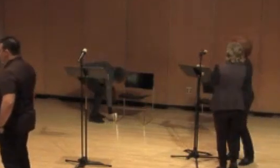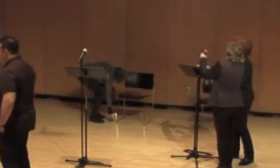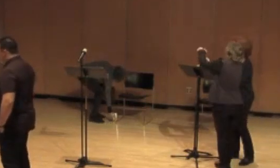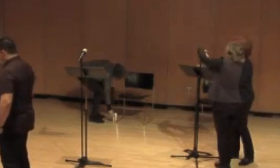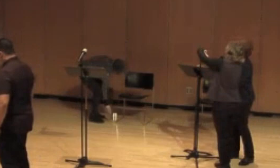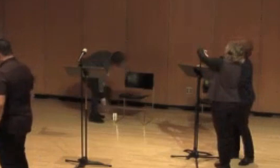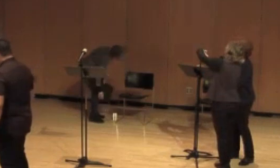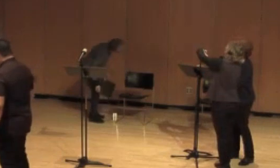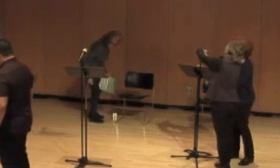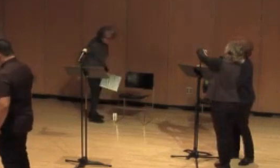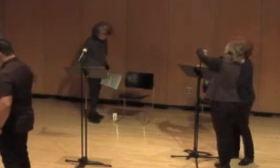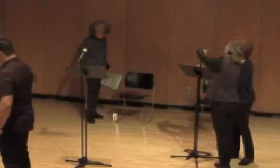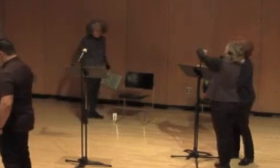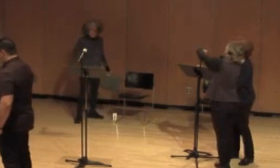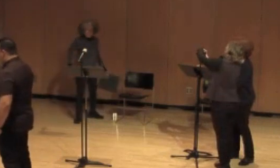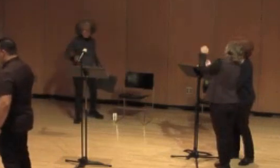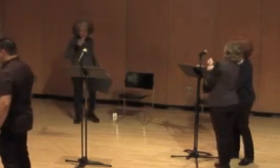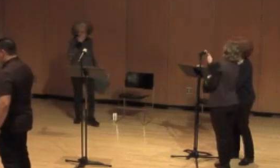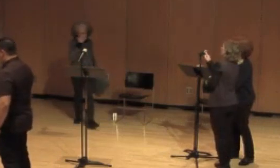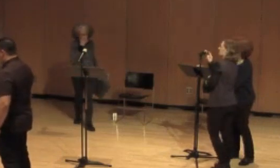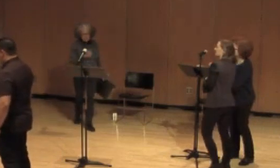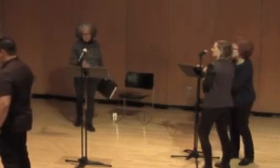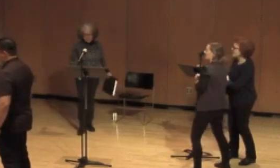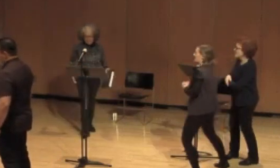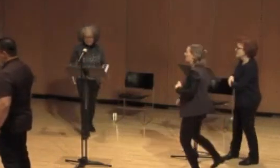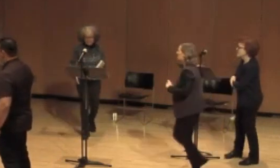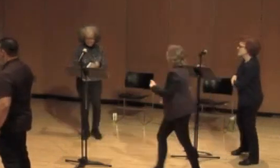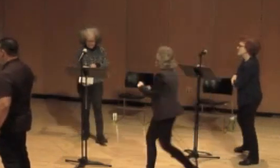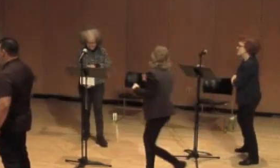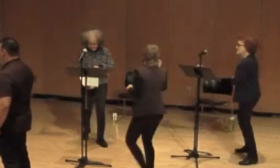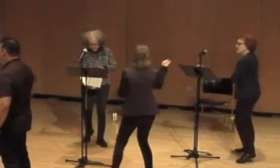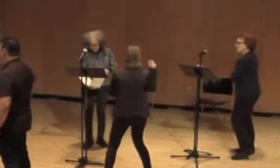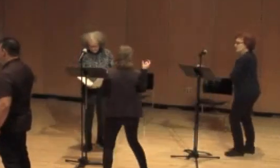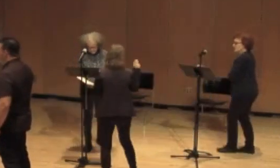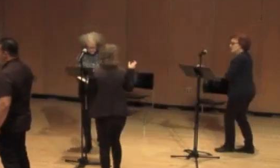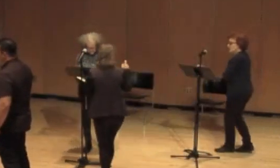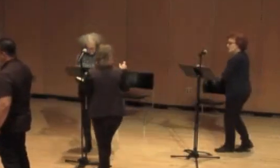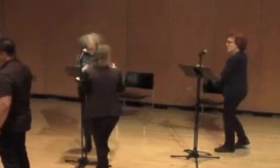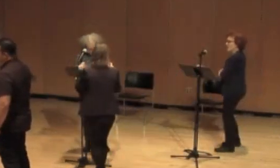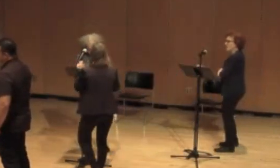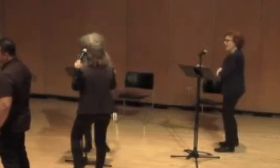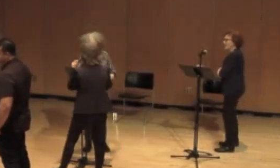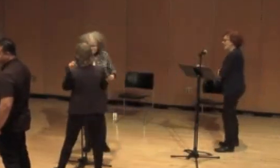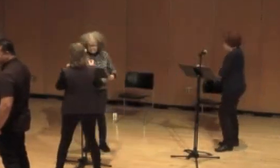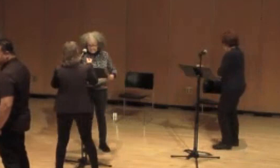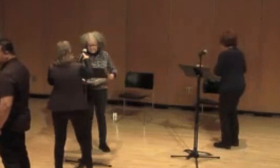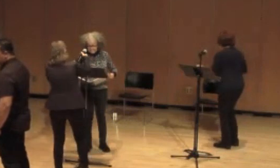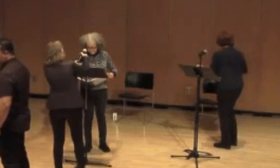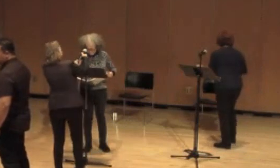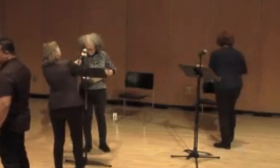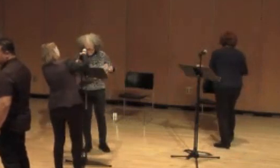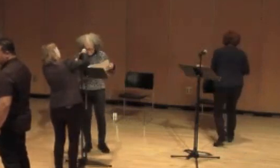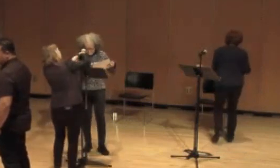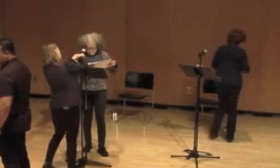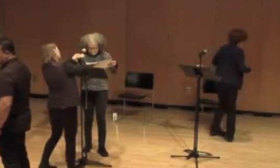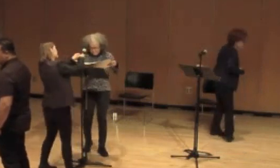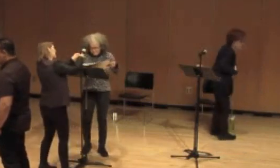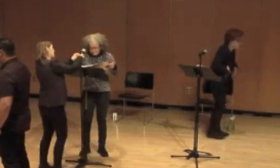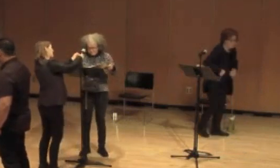sucks bye like just pass her by you know okay okay